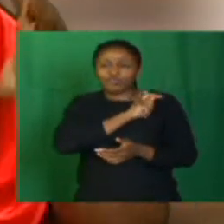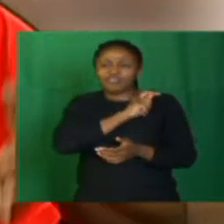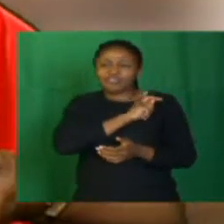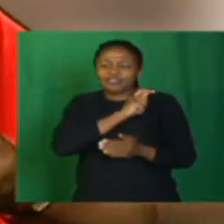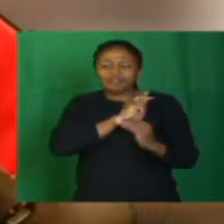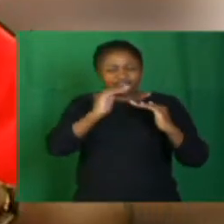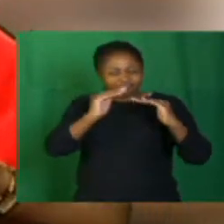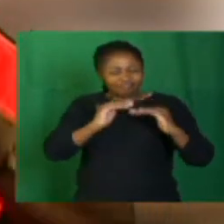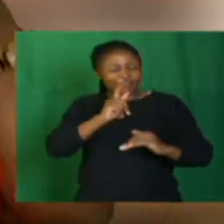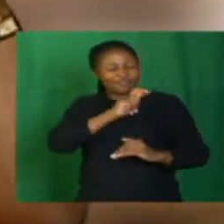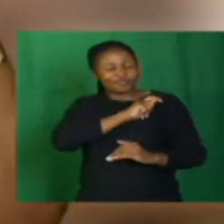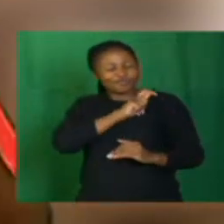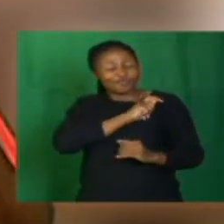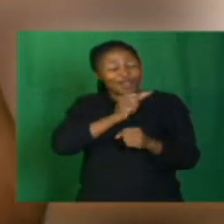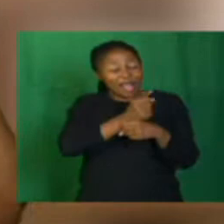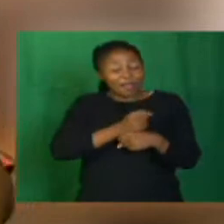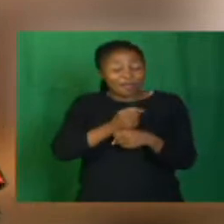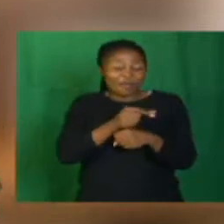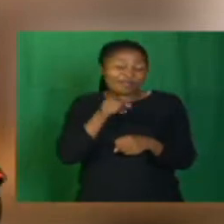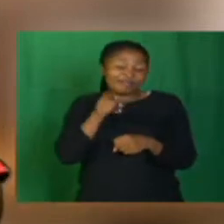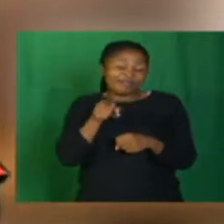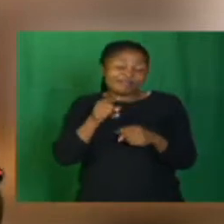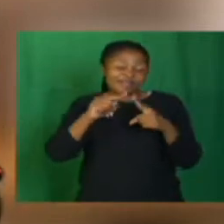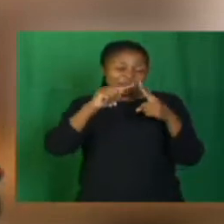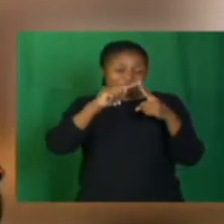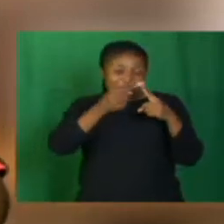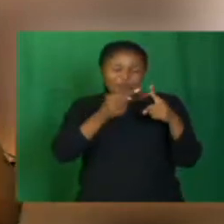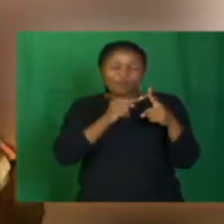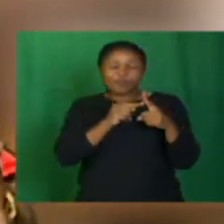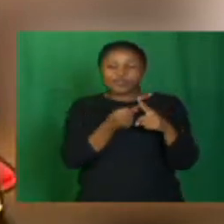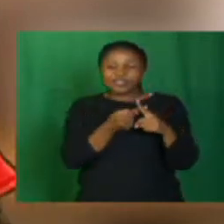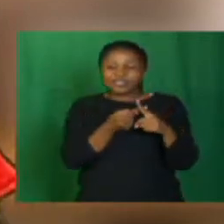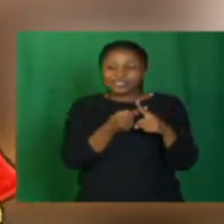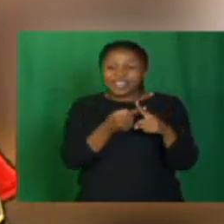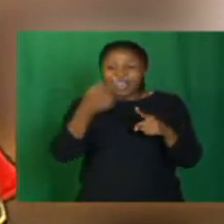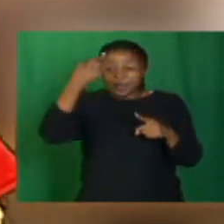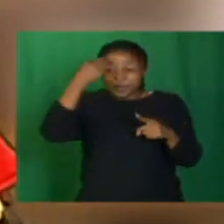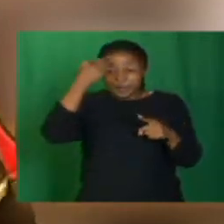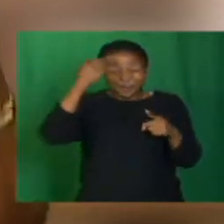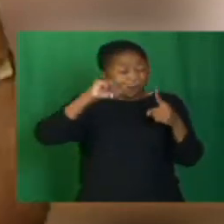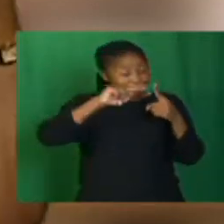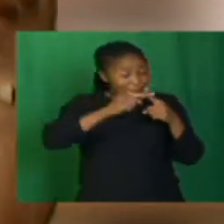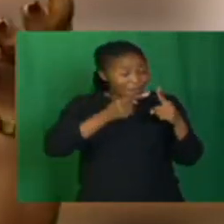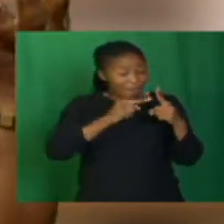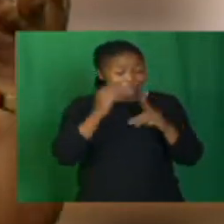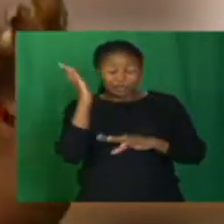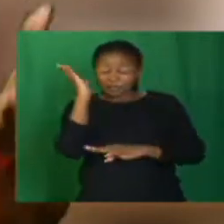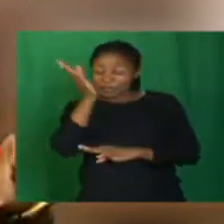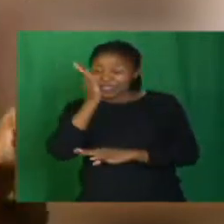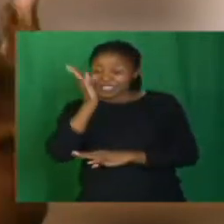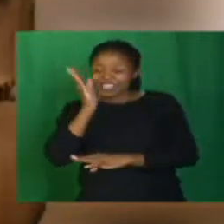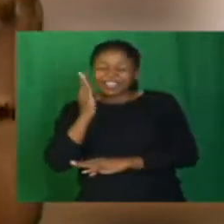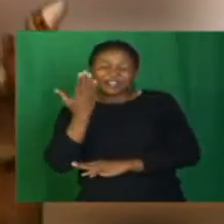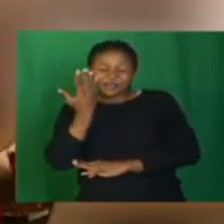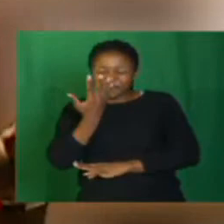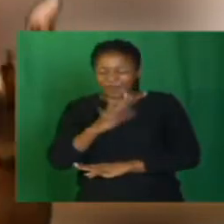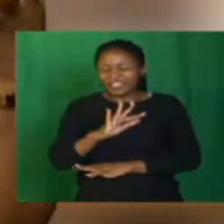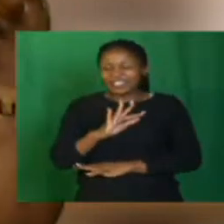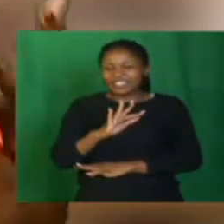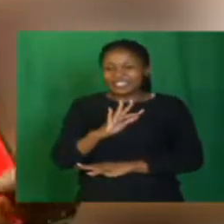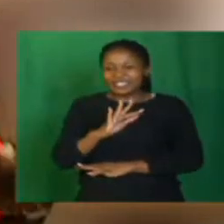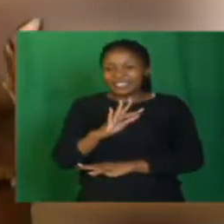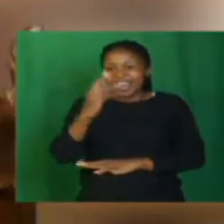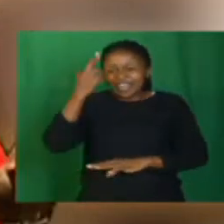you've presented your points for the topic, right, we said you are presenting a balanced